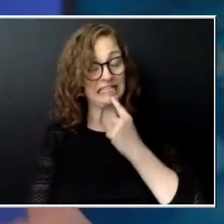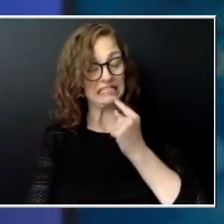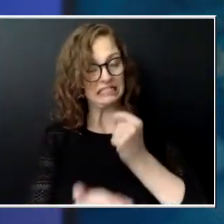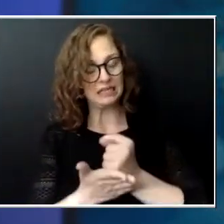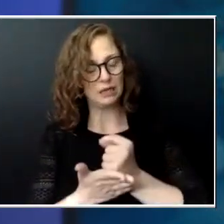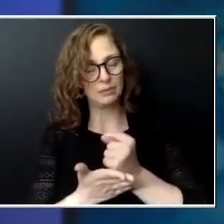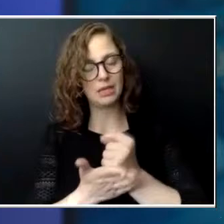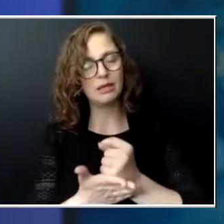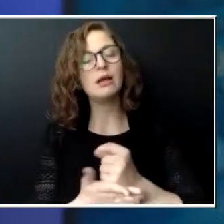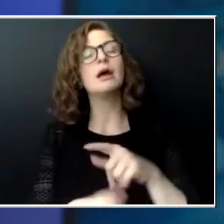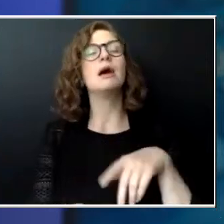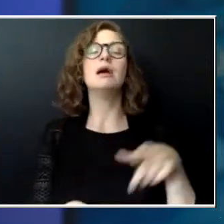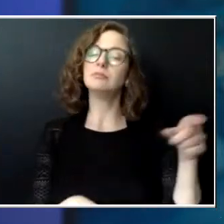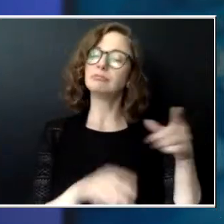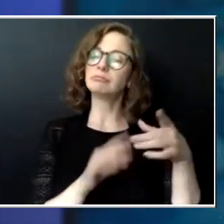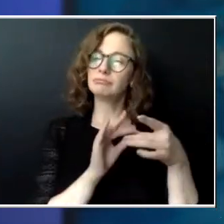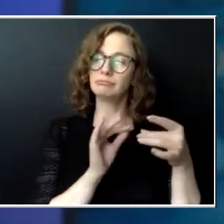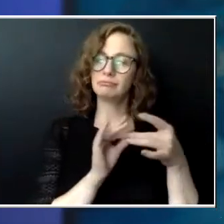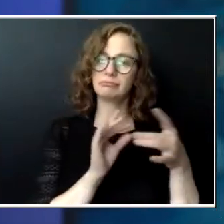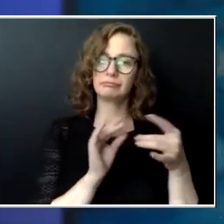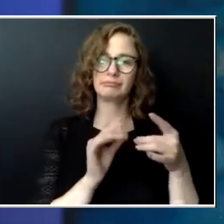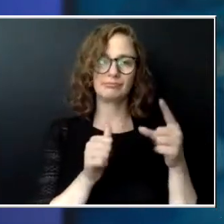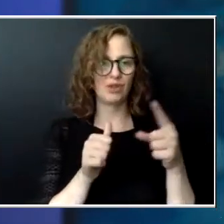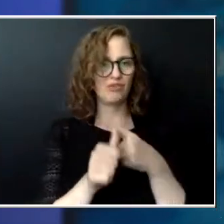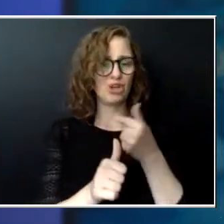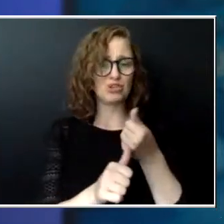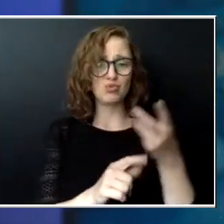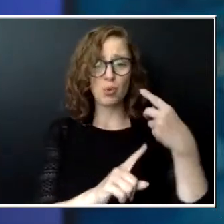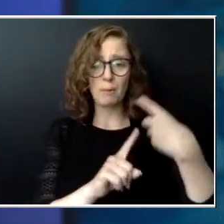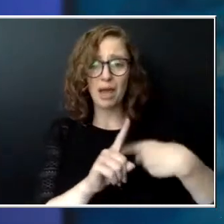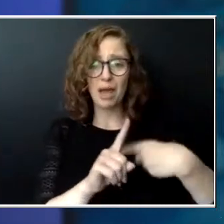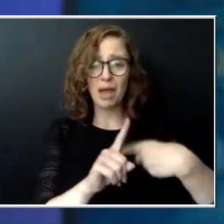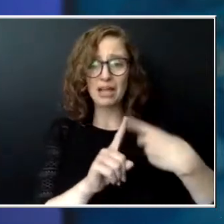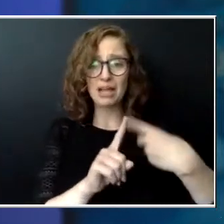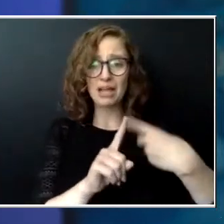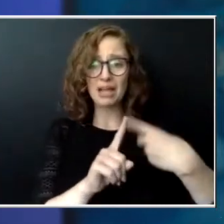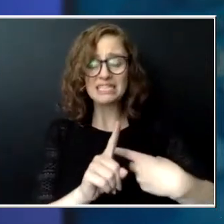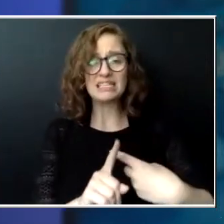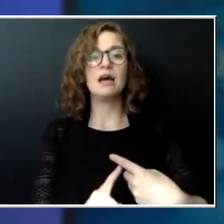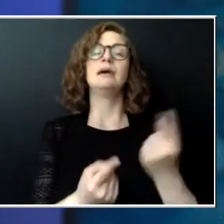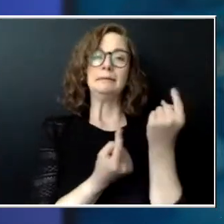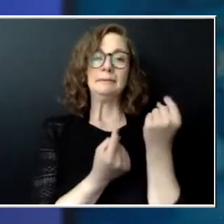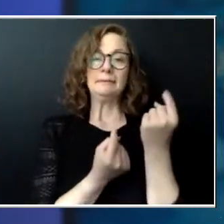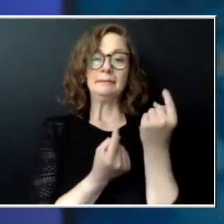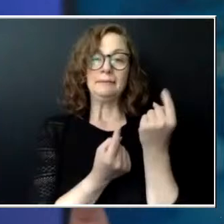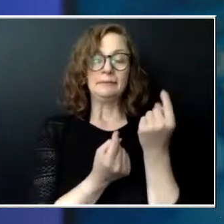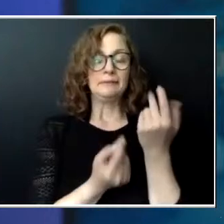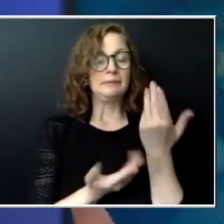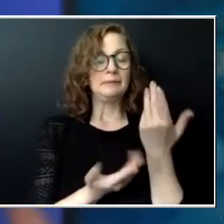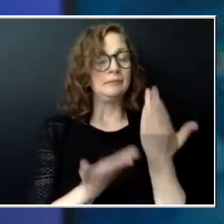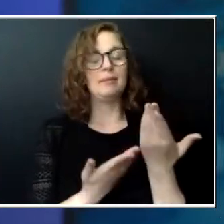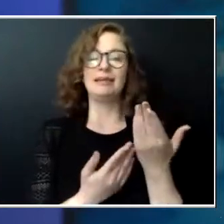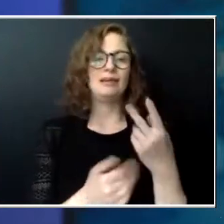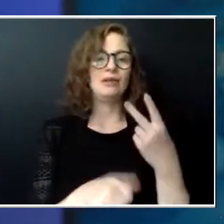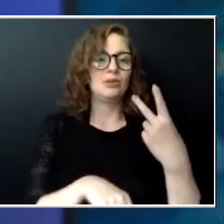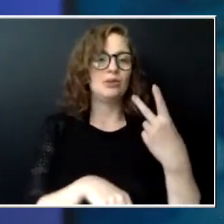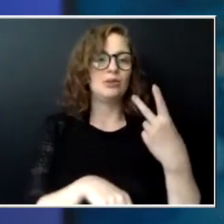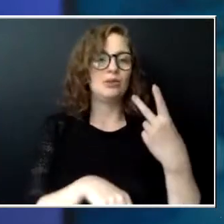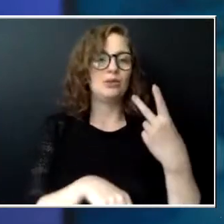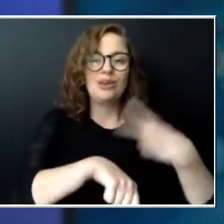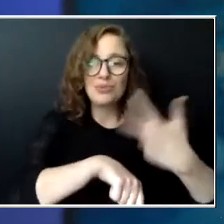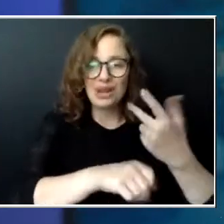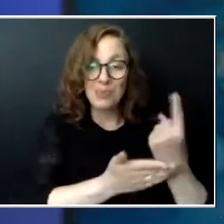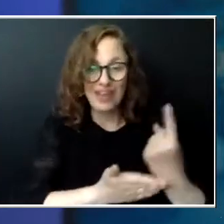you mentioned, the first couple of months are a lot of visits, like maybe 2-3 times a week, and then it slowly tapers